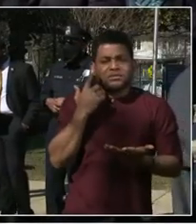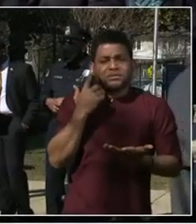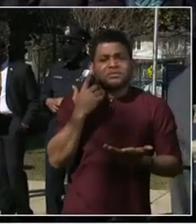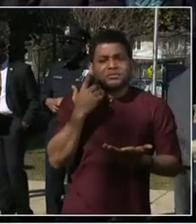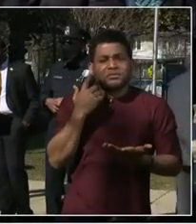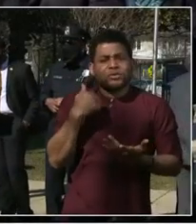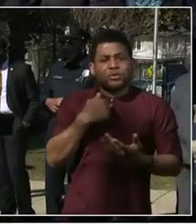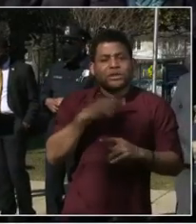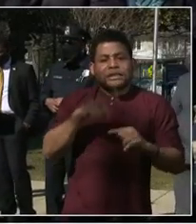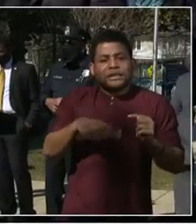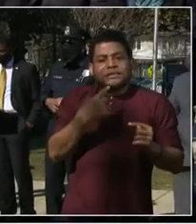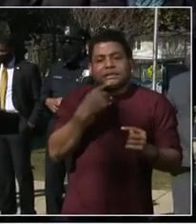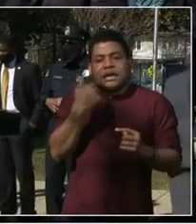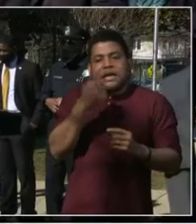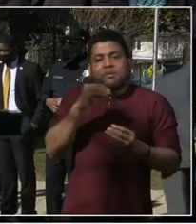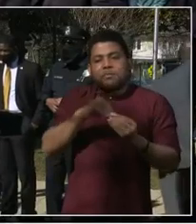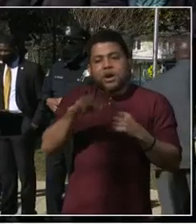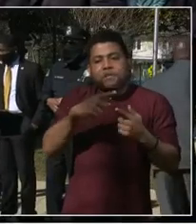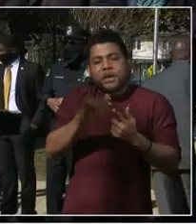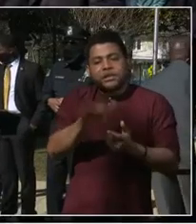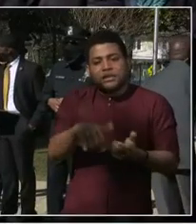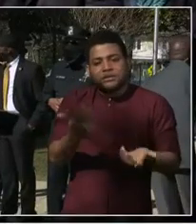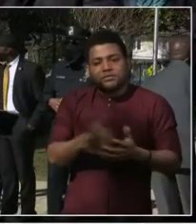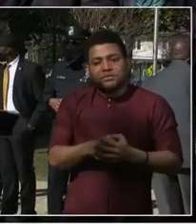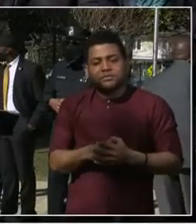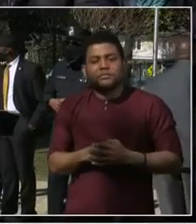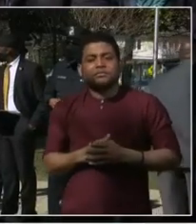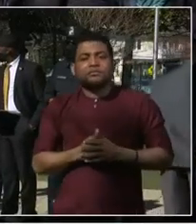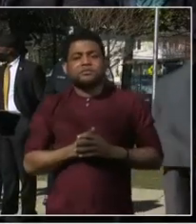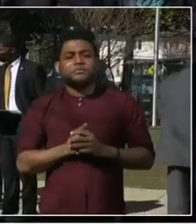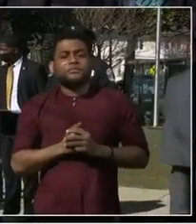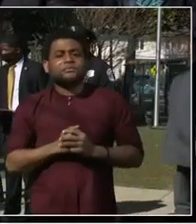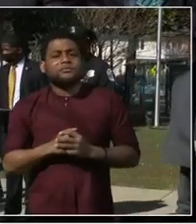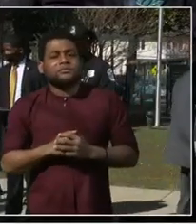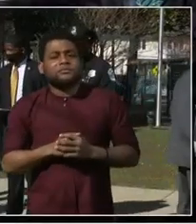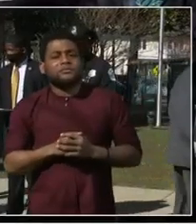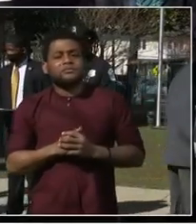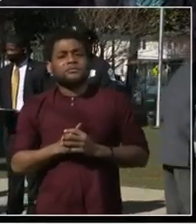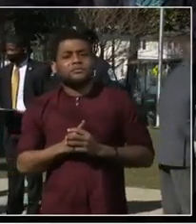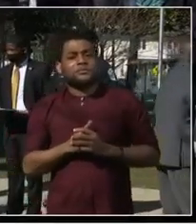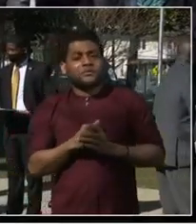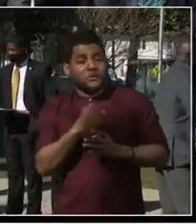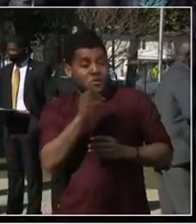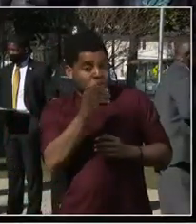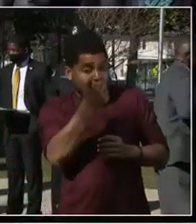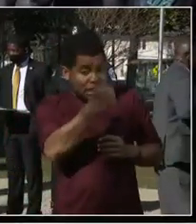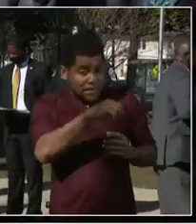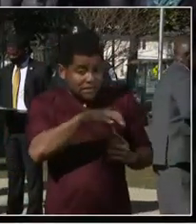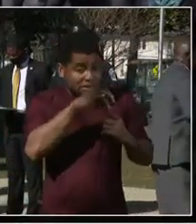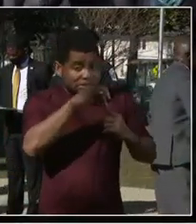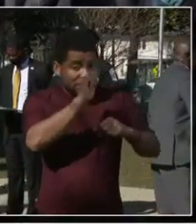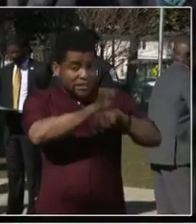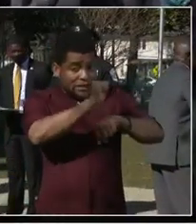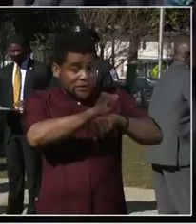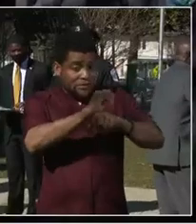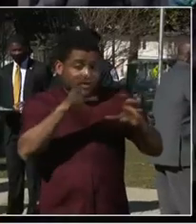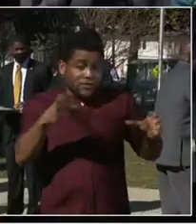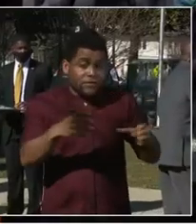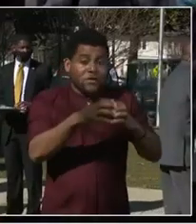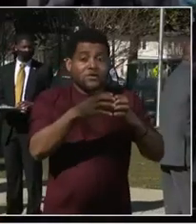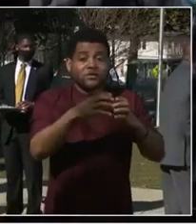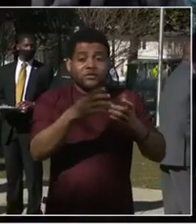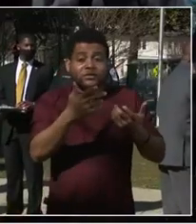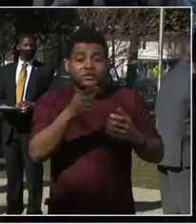From the ATF about the effort to take this man into custody, any special task forces that were used? Was this a special situation